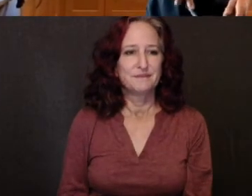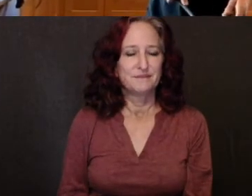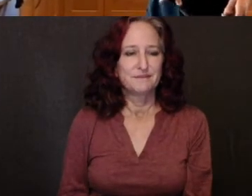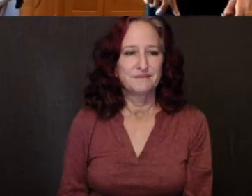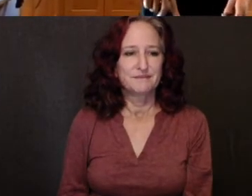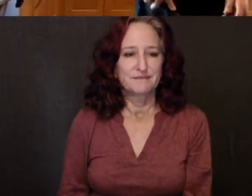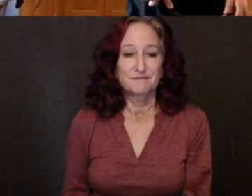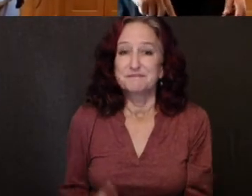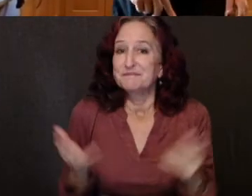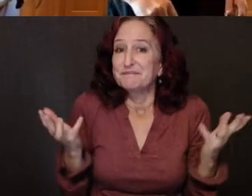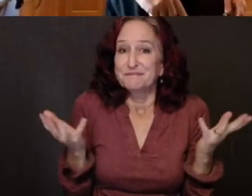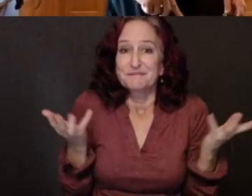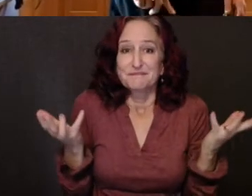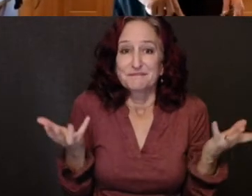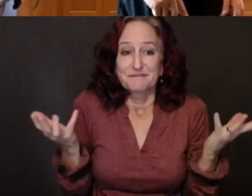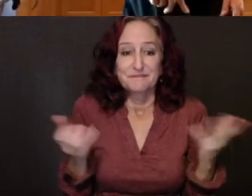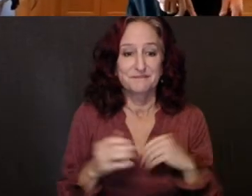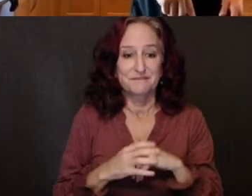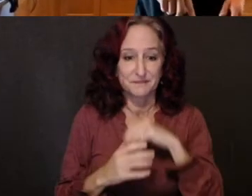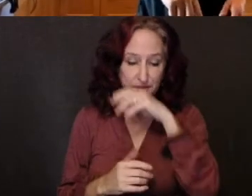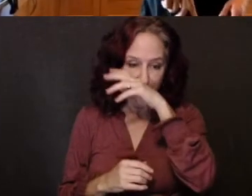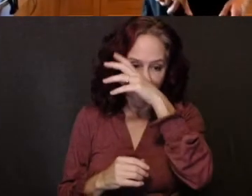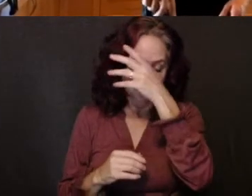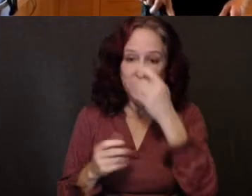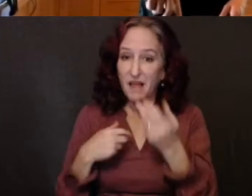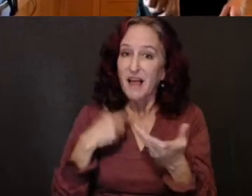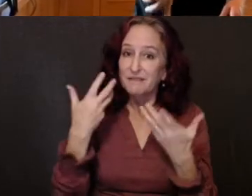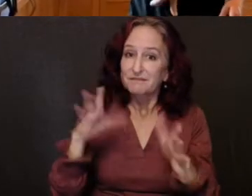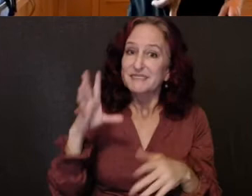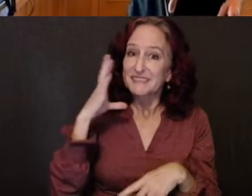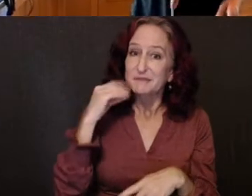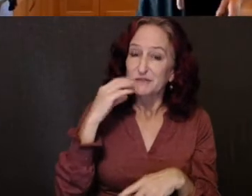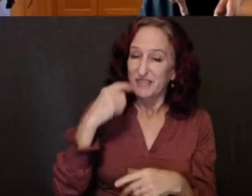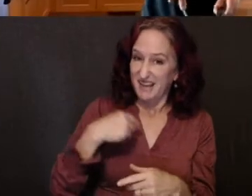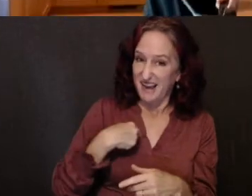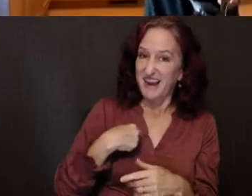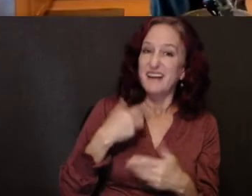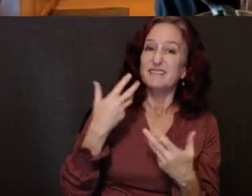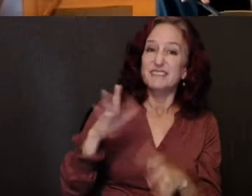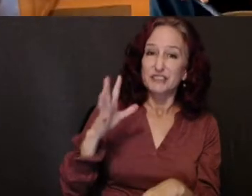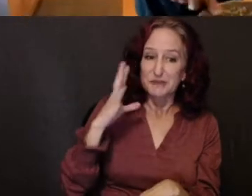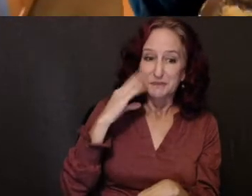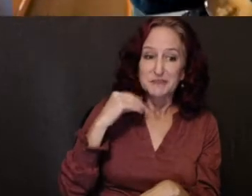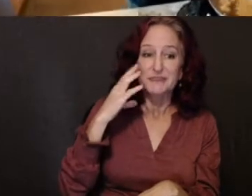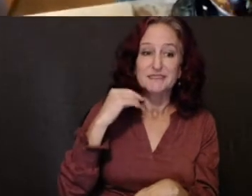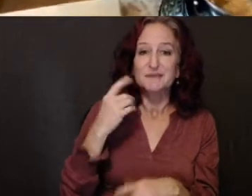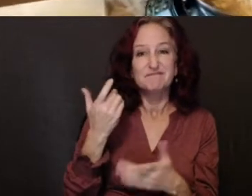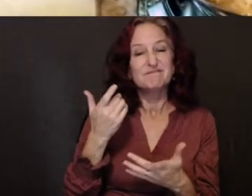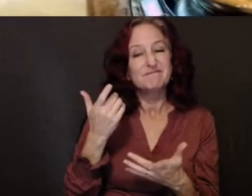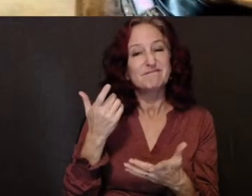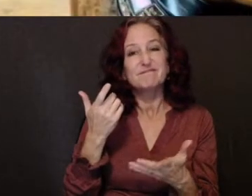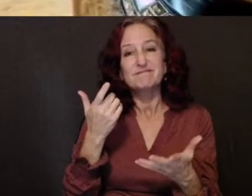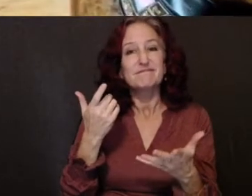who cares? Just do your best and enjoy it. Enjoy the time with people, and you know,